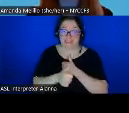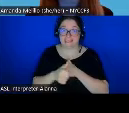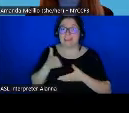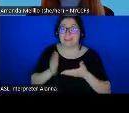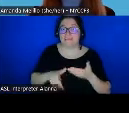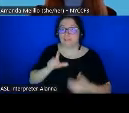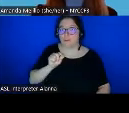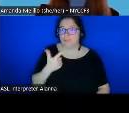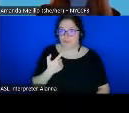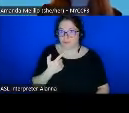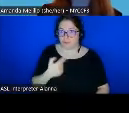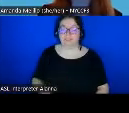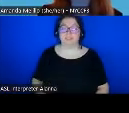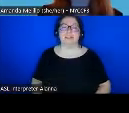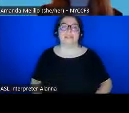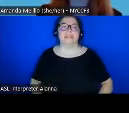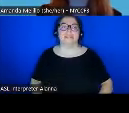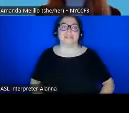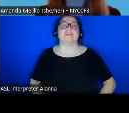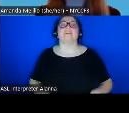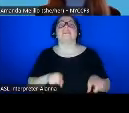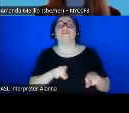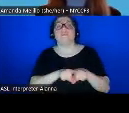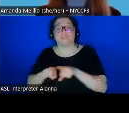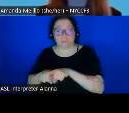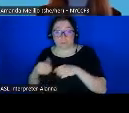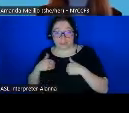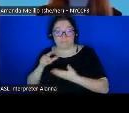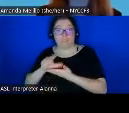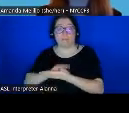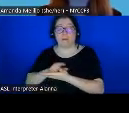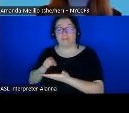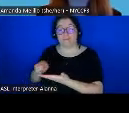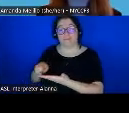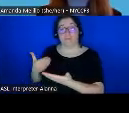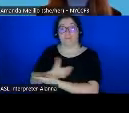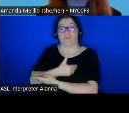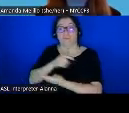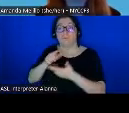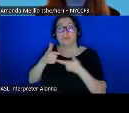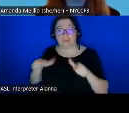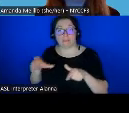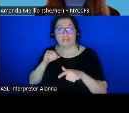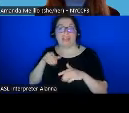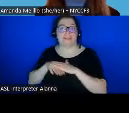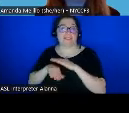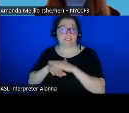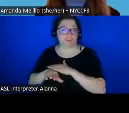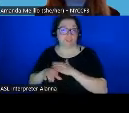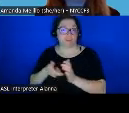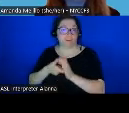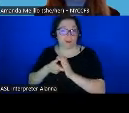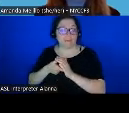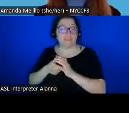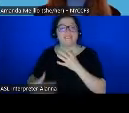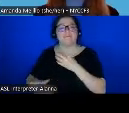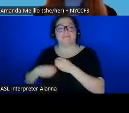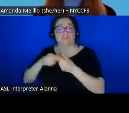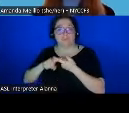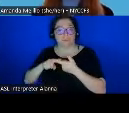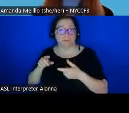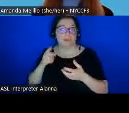um there was also a law that um adds new language and accessibility requirements to the video voter guide